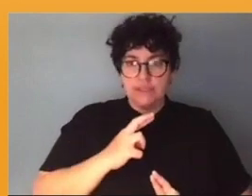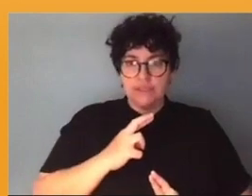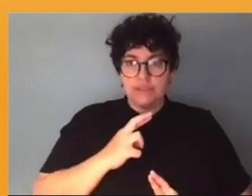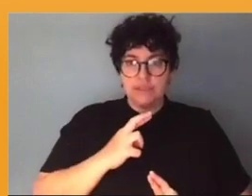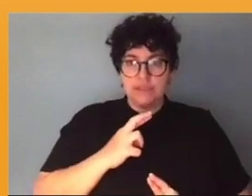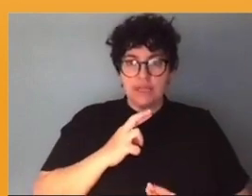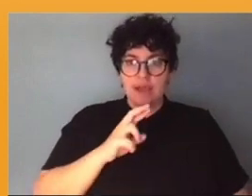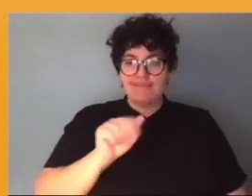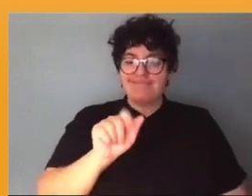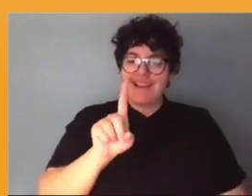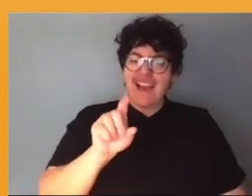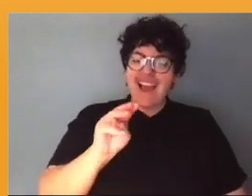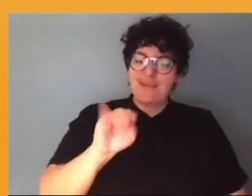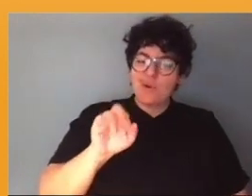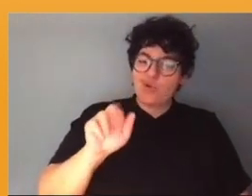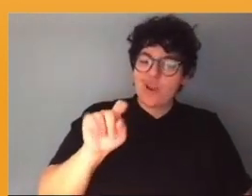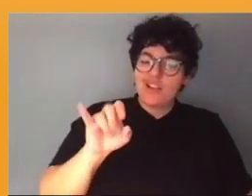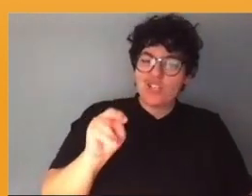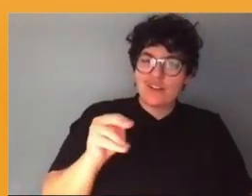think that is very